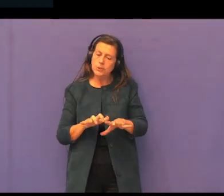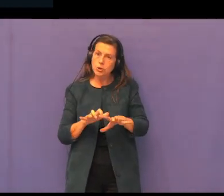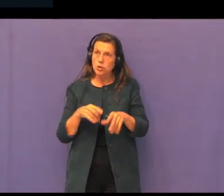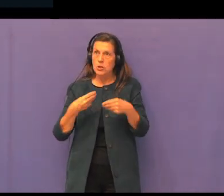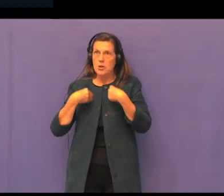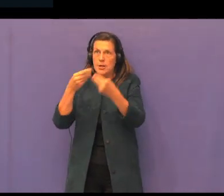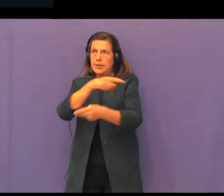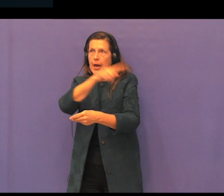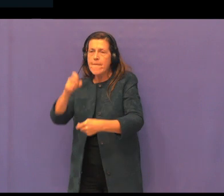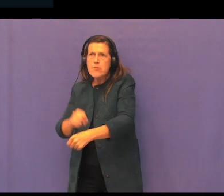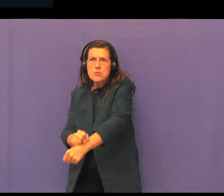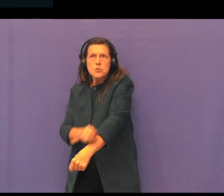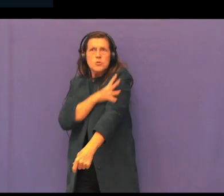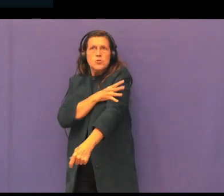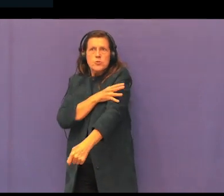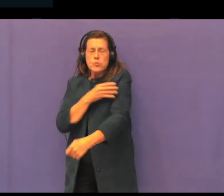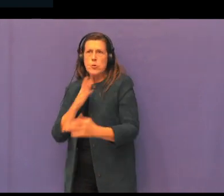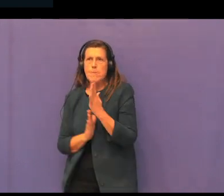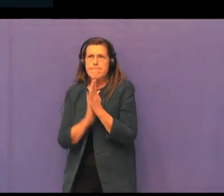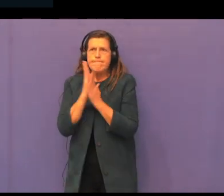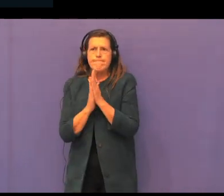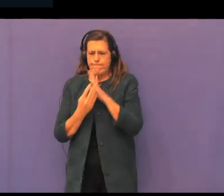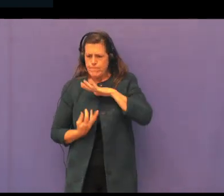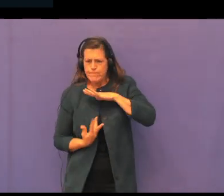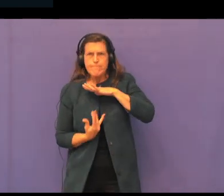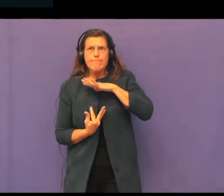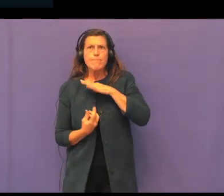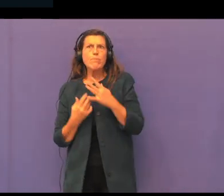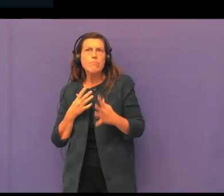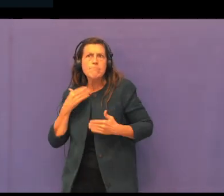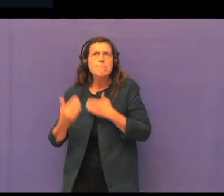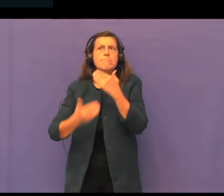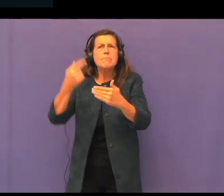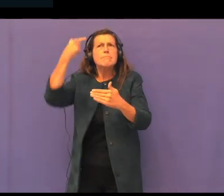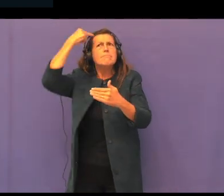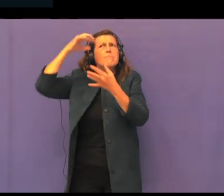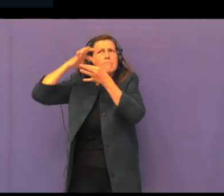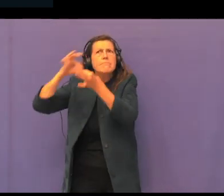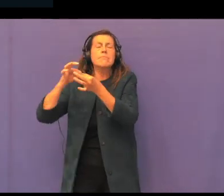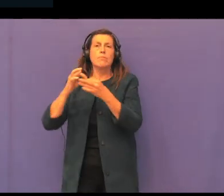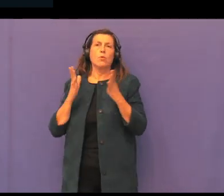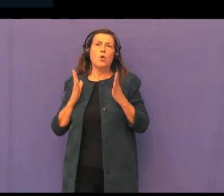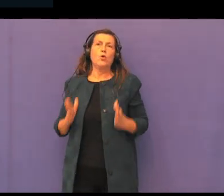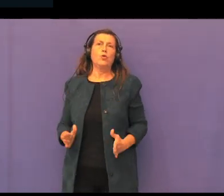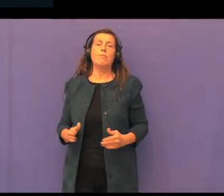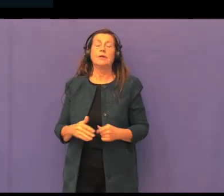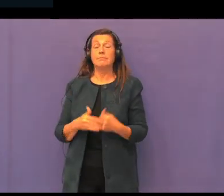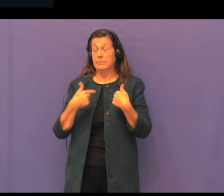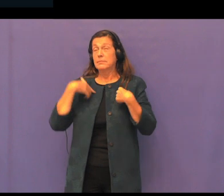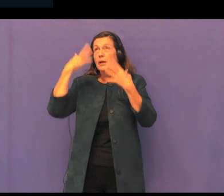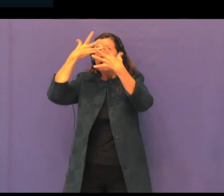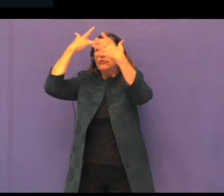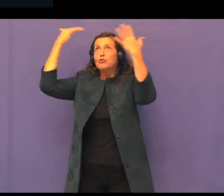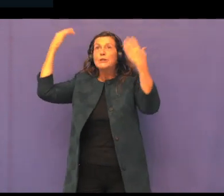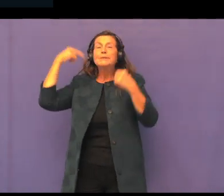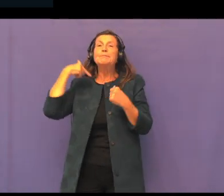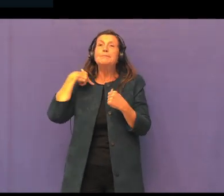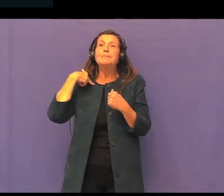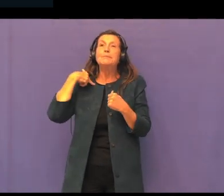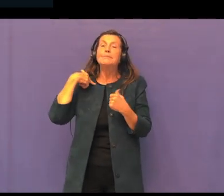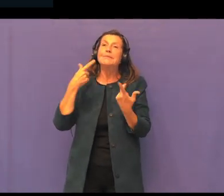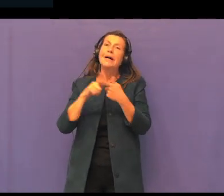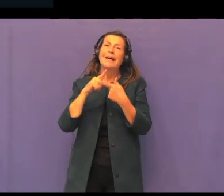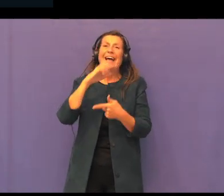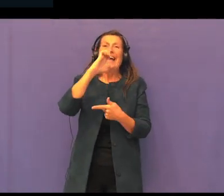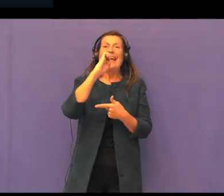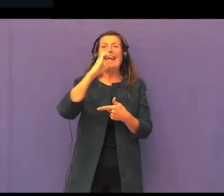human world. I often have this dream of a kind of network of eco-colleges across Europe that would have translators at the